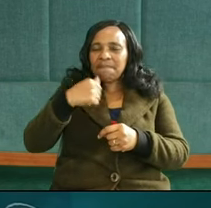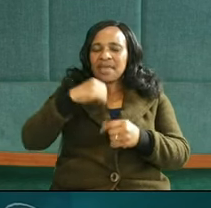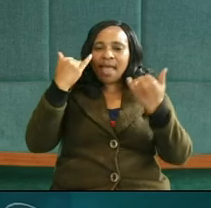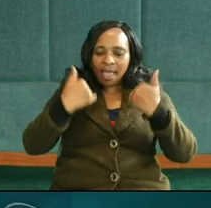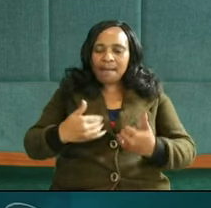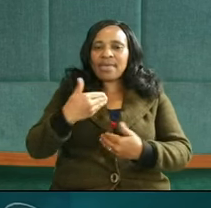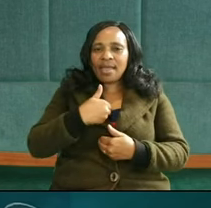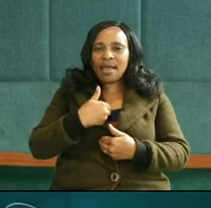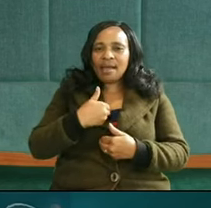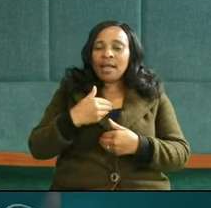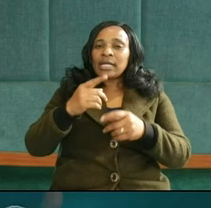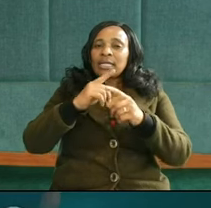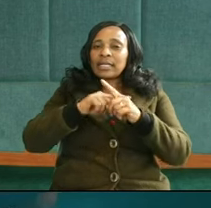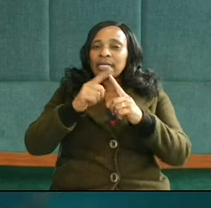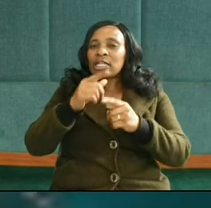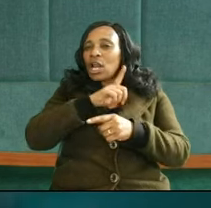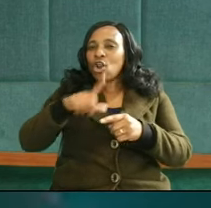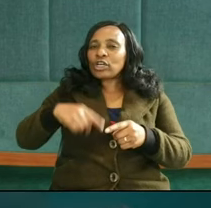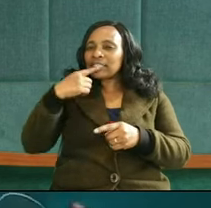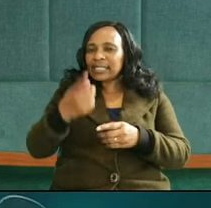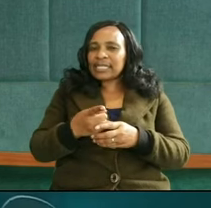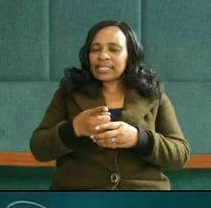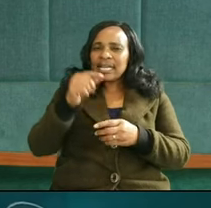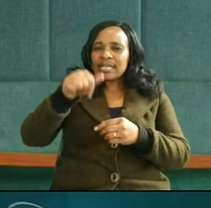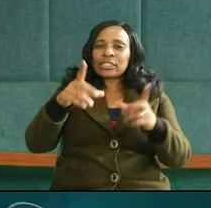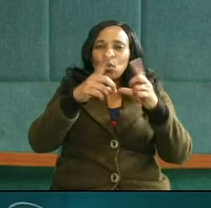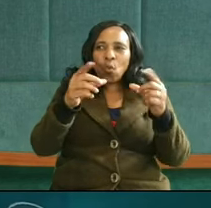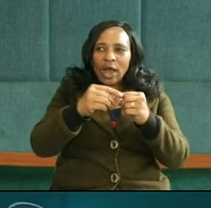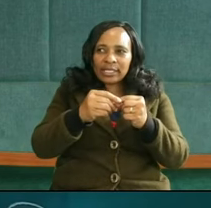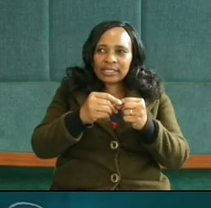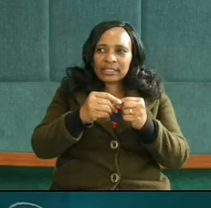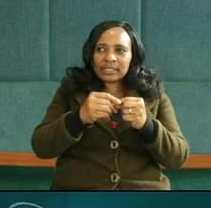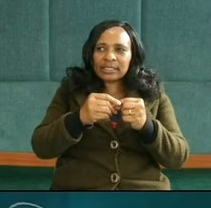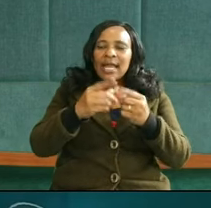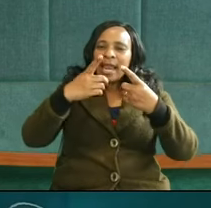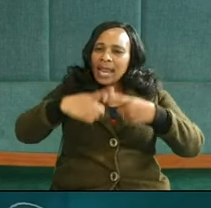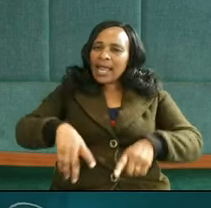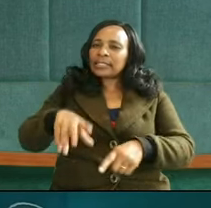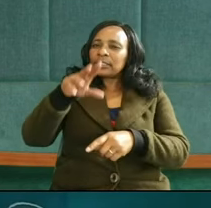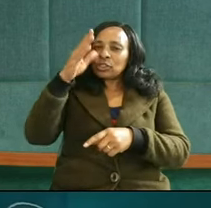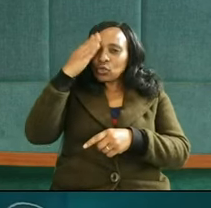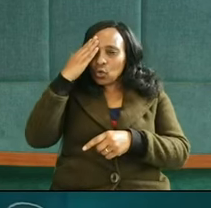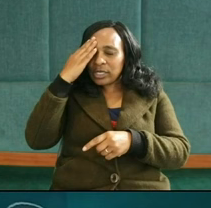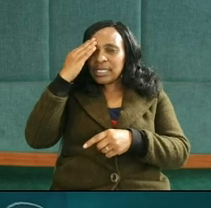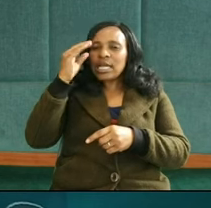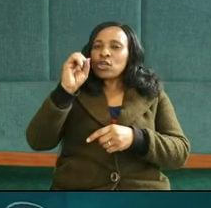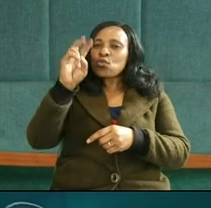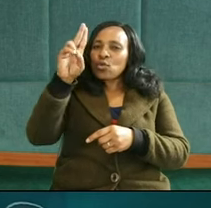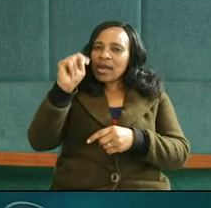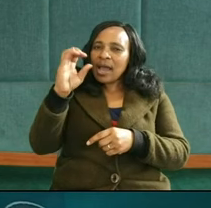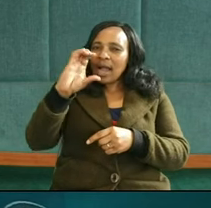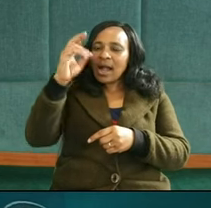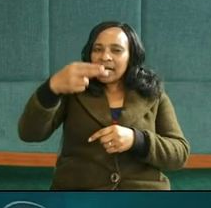a dry tree. For thus says the Lord." No, these statements mean everything. Let not the eunuch say that I am a